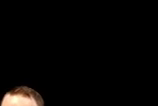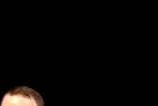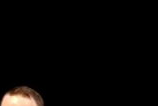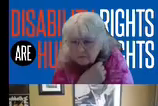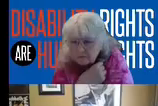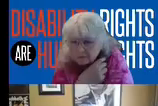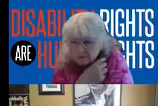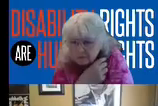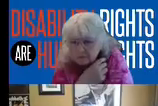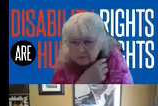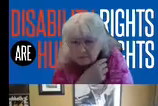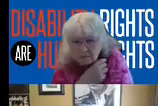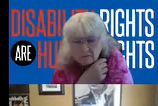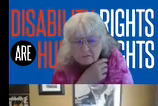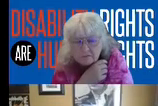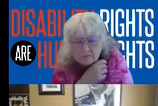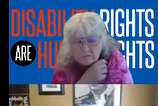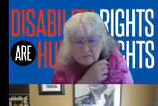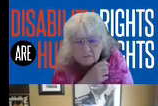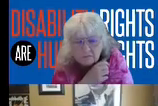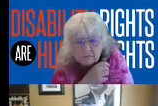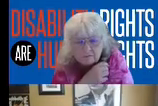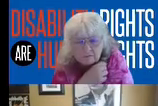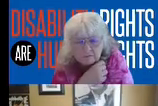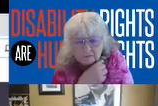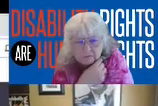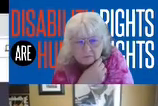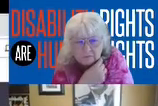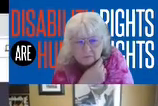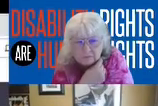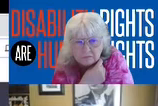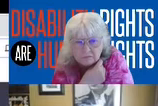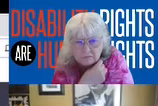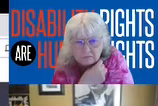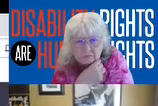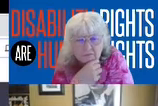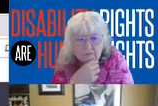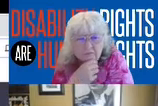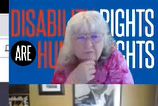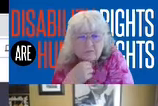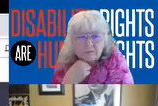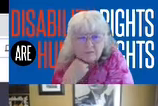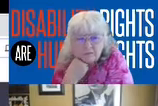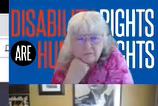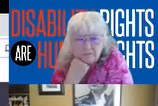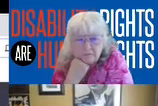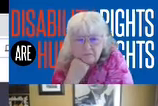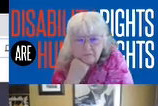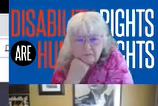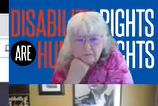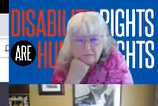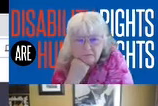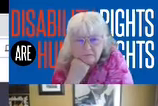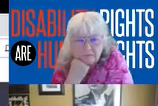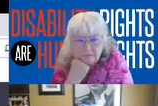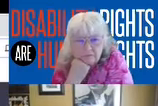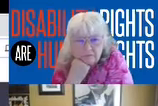see things, to know where to find them. So this is Zoom's accessibility page at